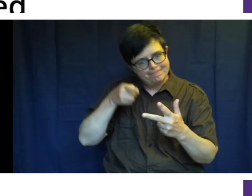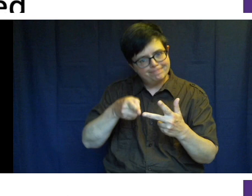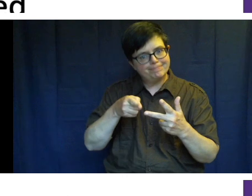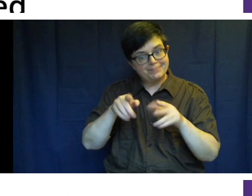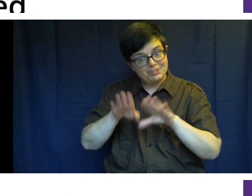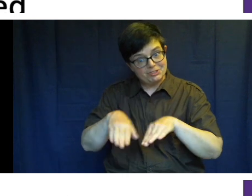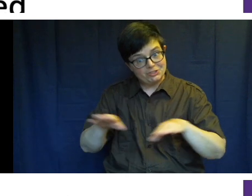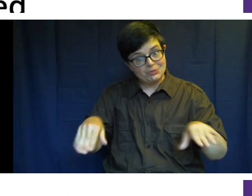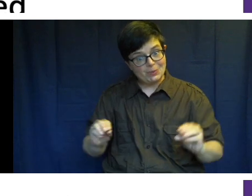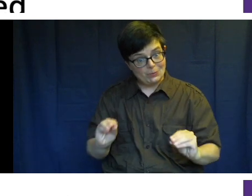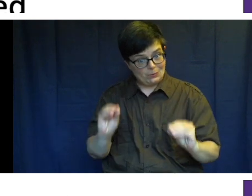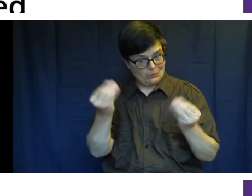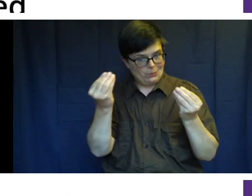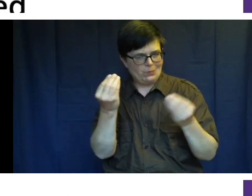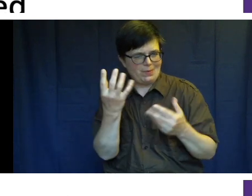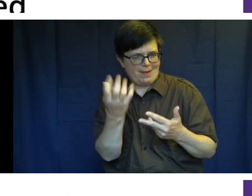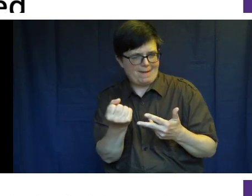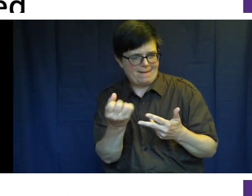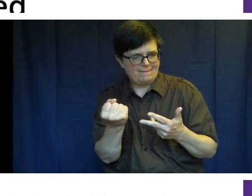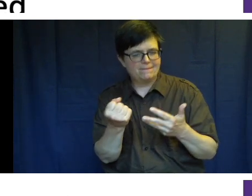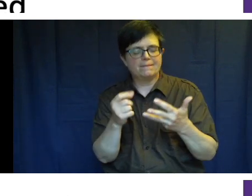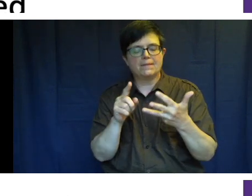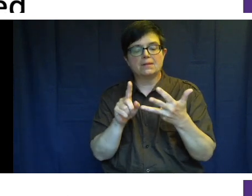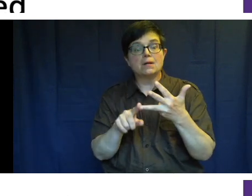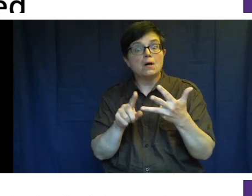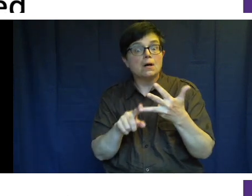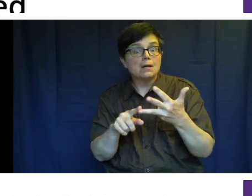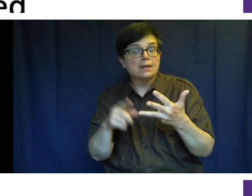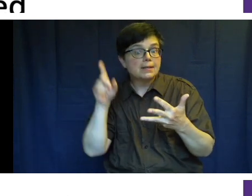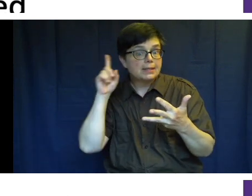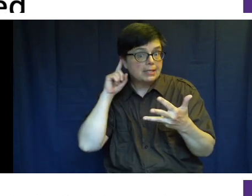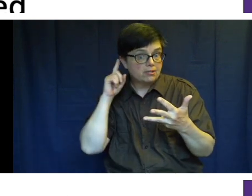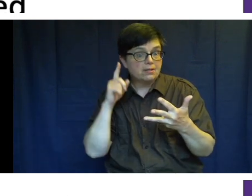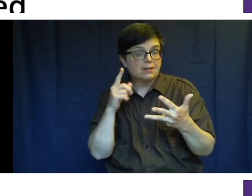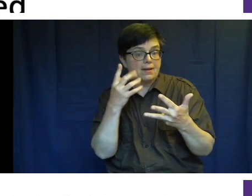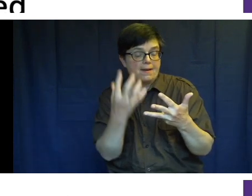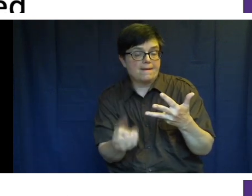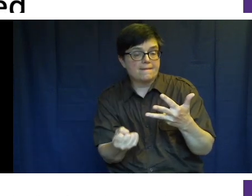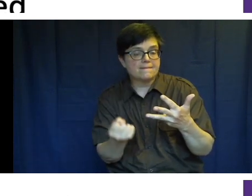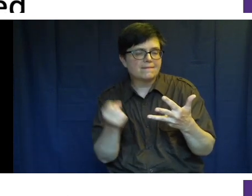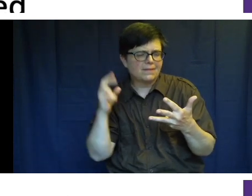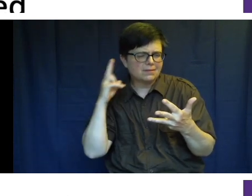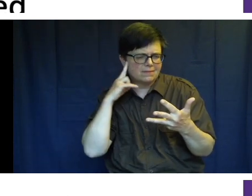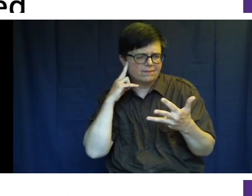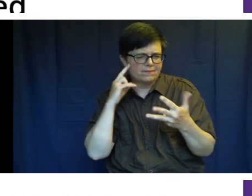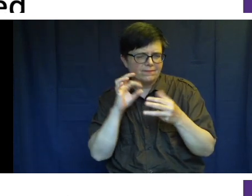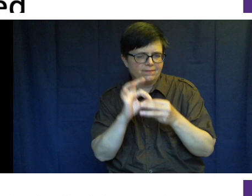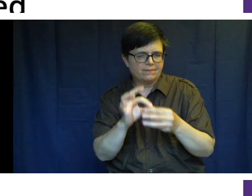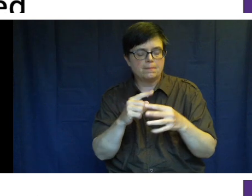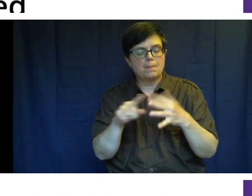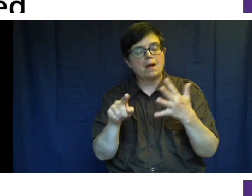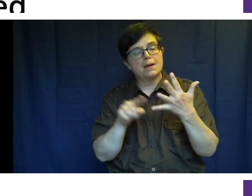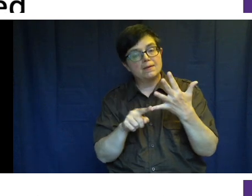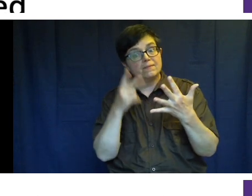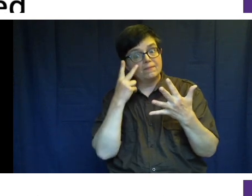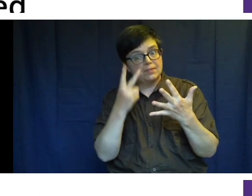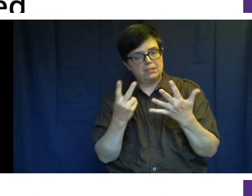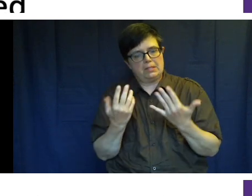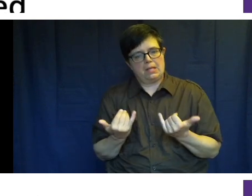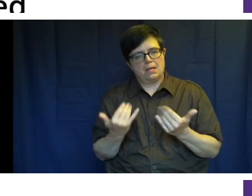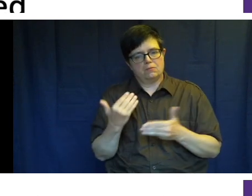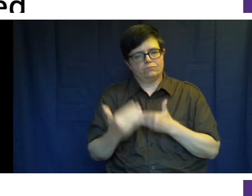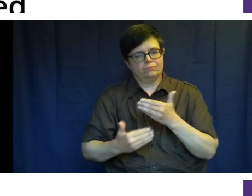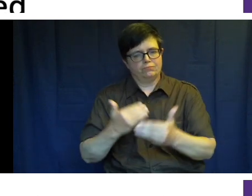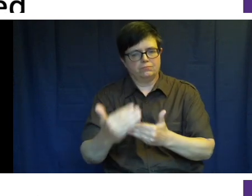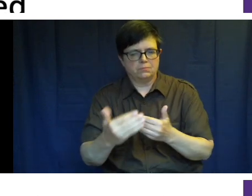youth. They already exist in the context of hearing impairment. They're currently being developed in the context